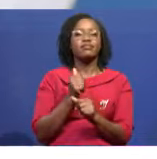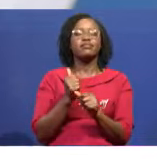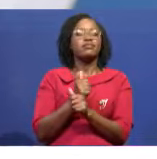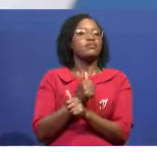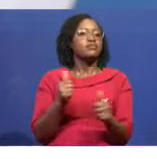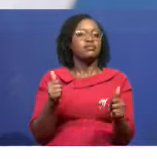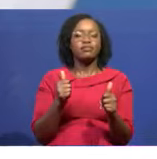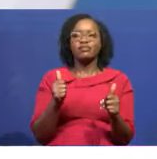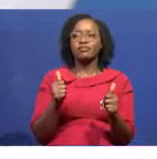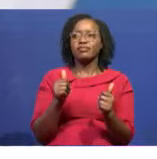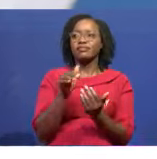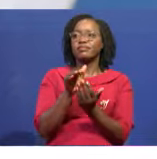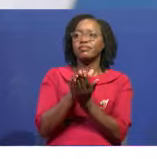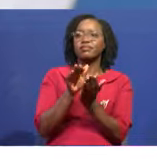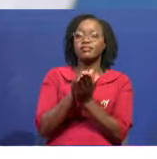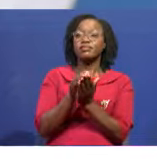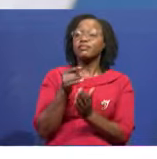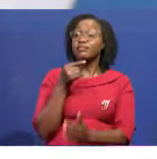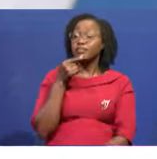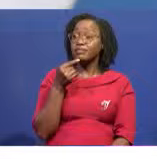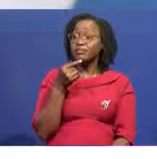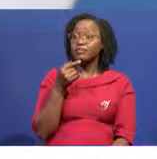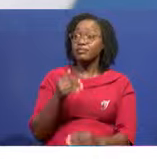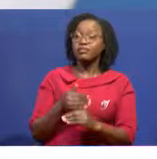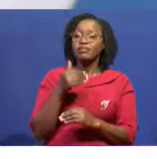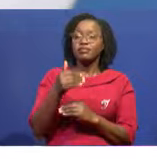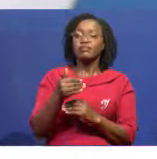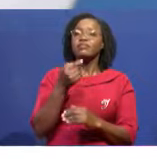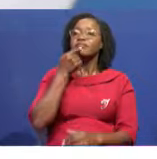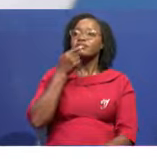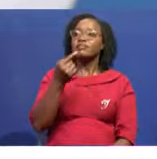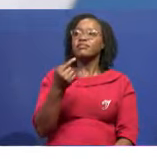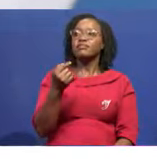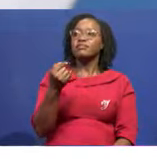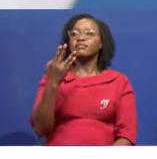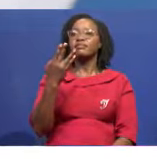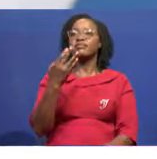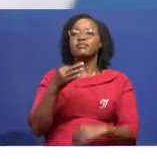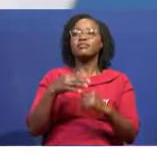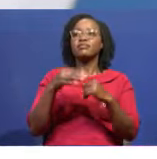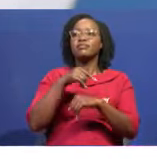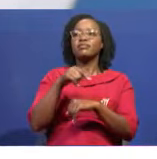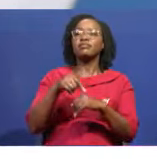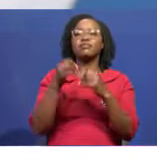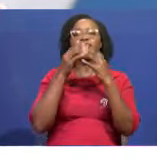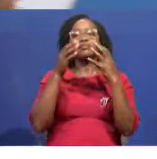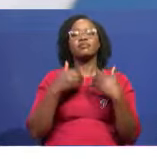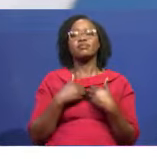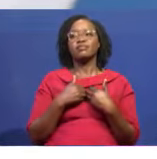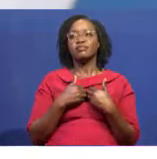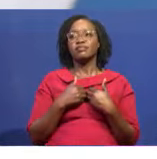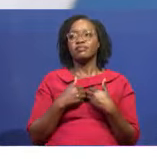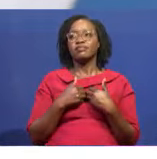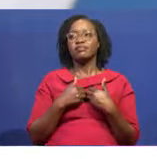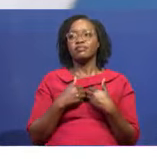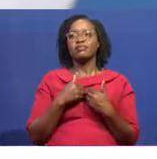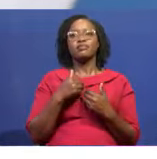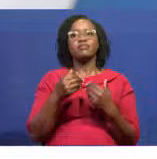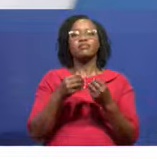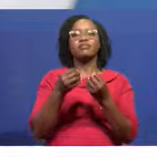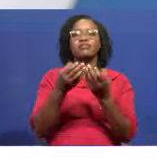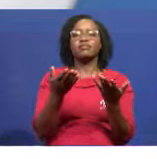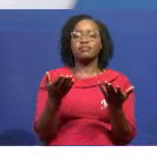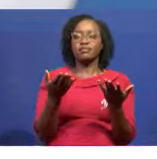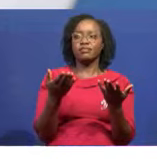because for one of the banks that I have mentioned, after giving that order within 48 hours, we had the information with us and proceeded to release